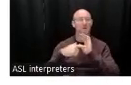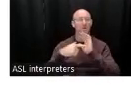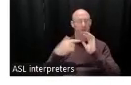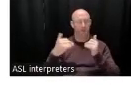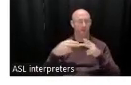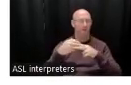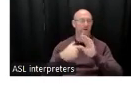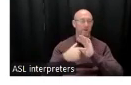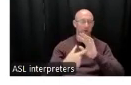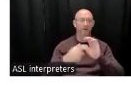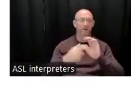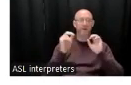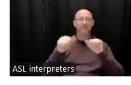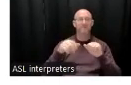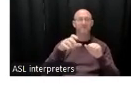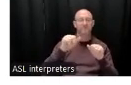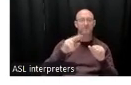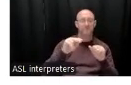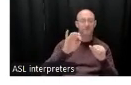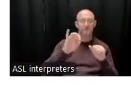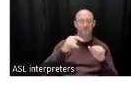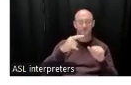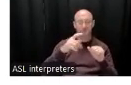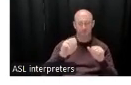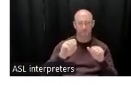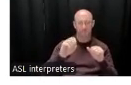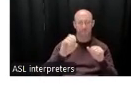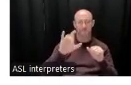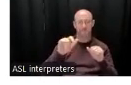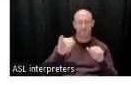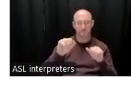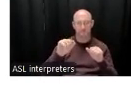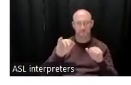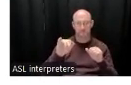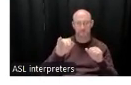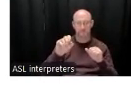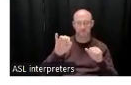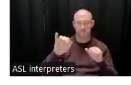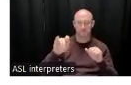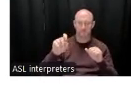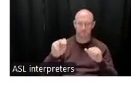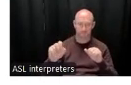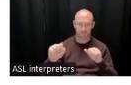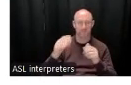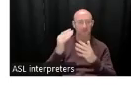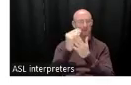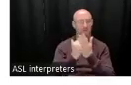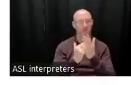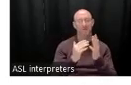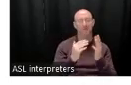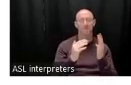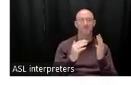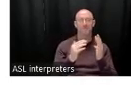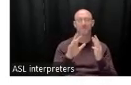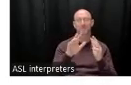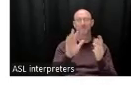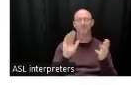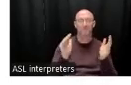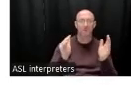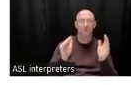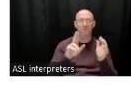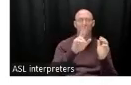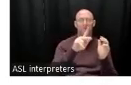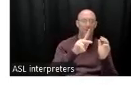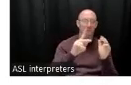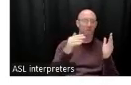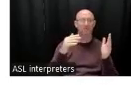you can go to Carnegie classifications, and there's a range of information there that can help compare UK